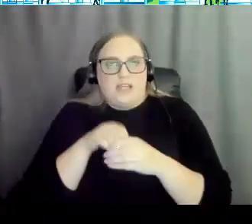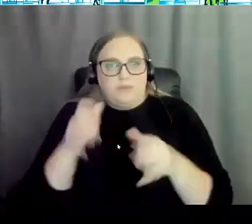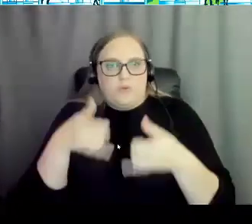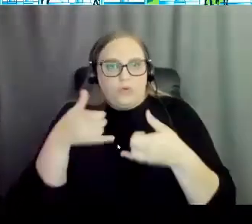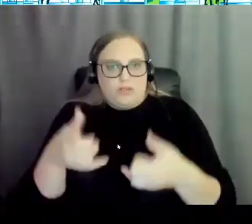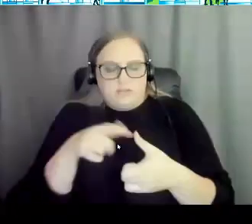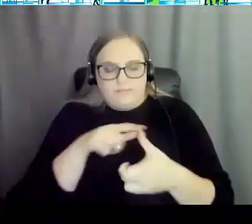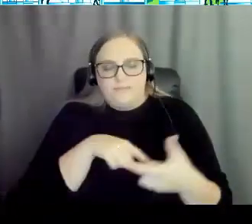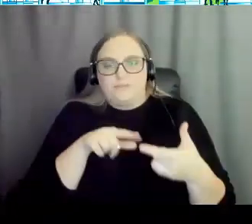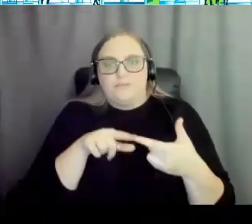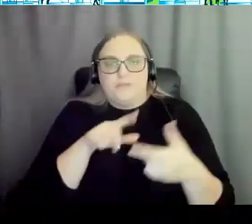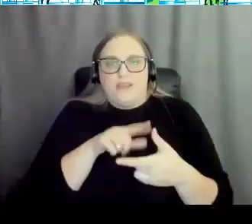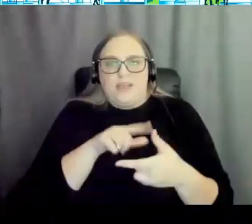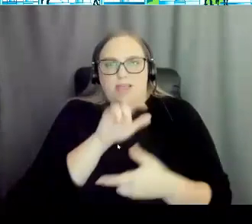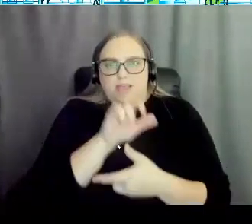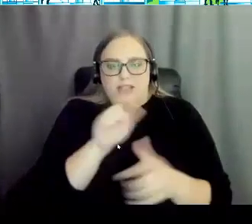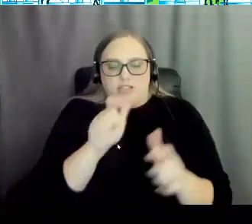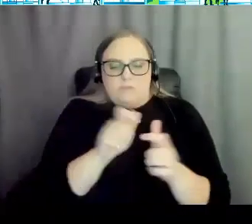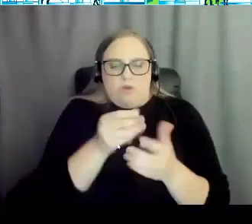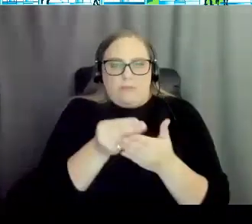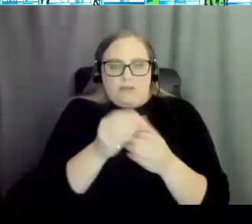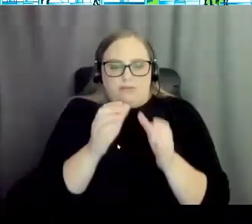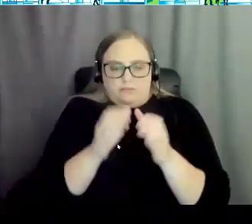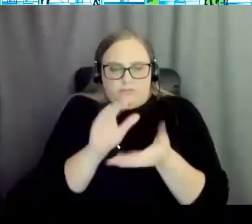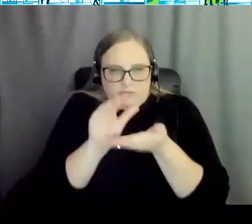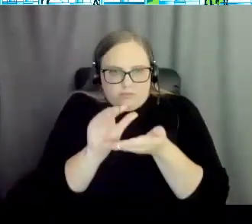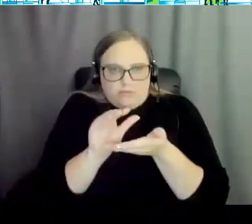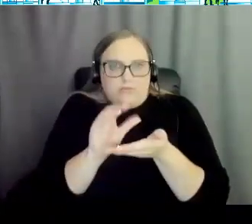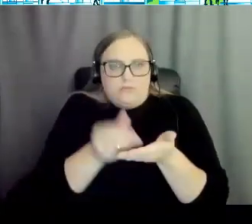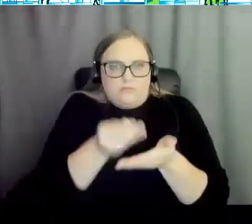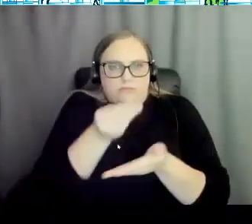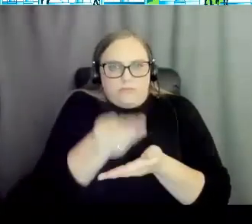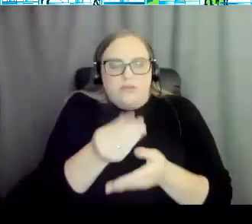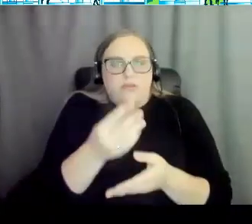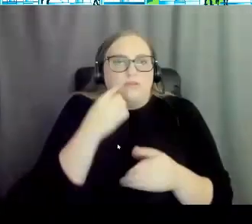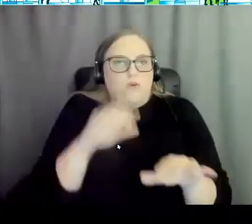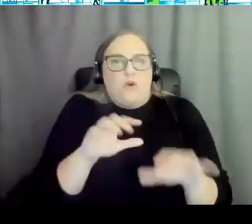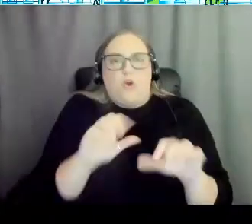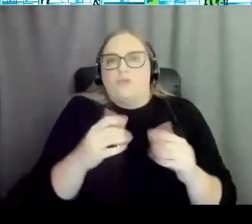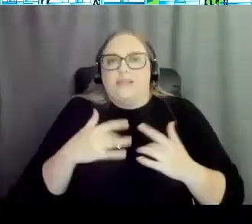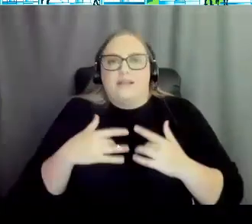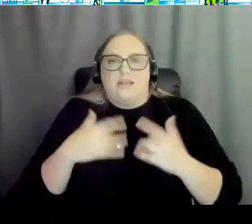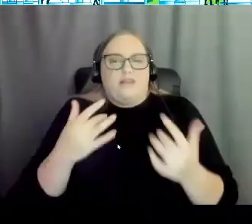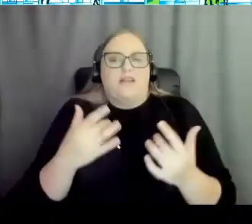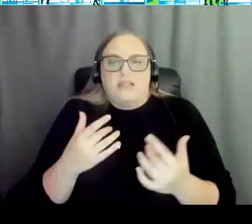where it's a smaller pot of money for hosting an event, a smaller scale, basically,